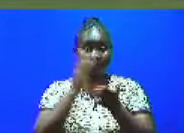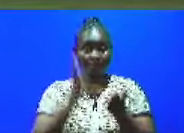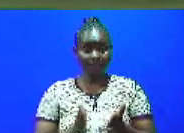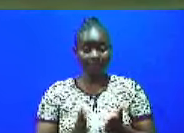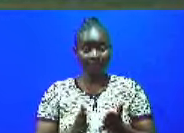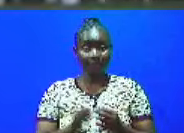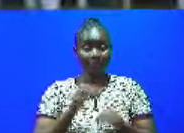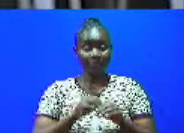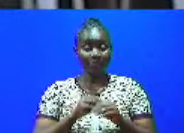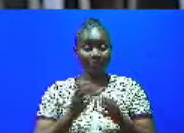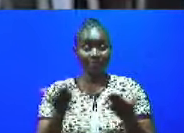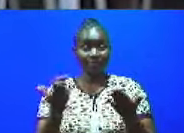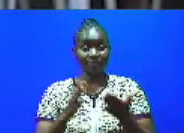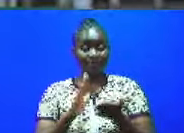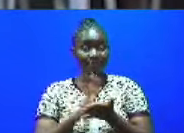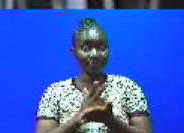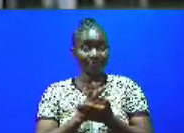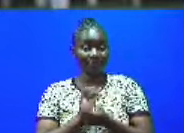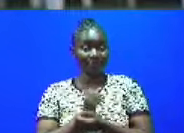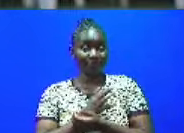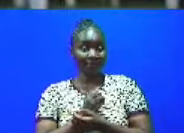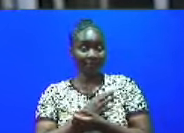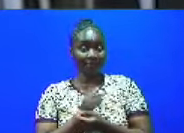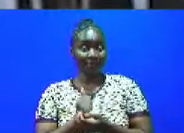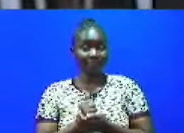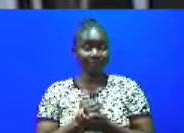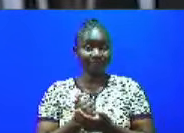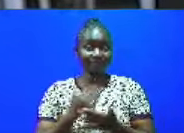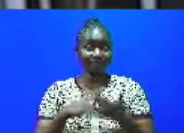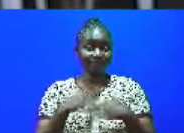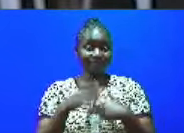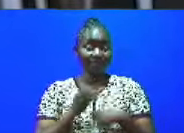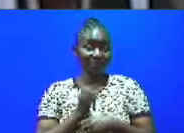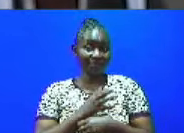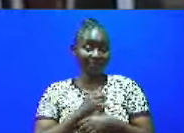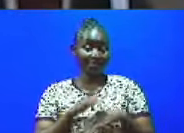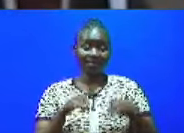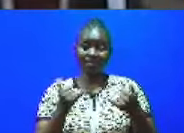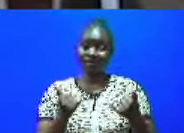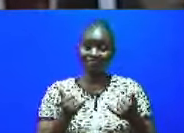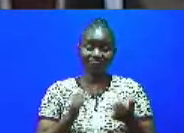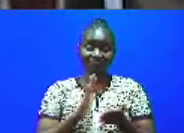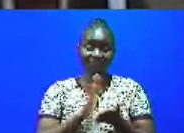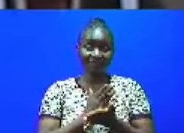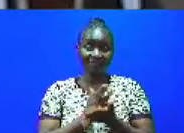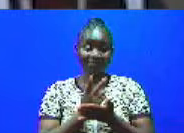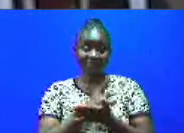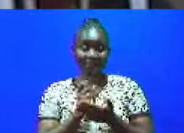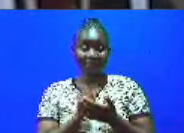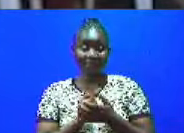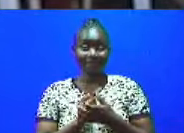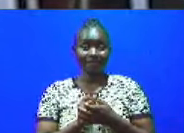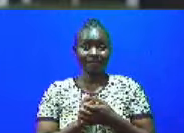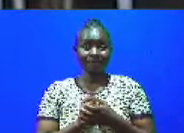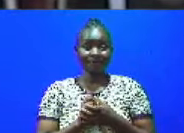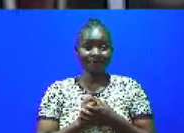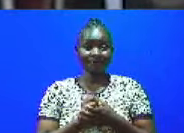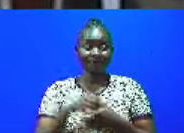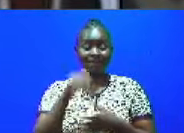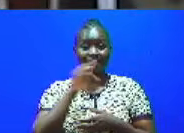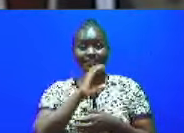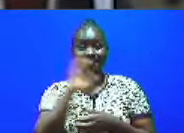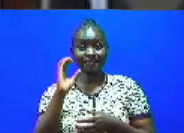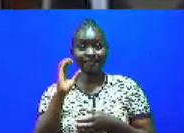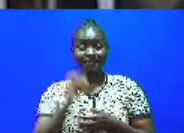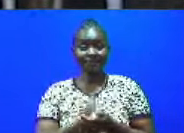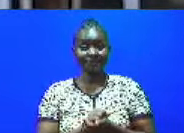they have, some of us don't fear. We are beyond fear now. Some of them, we are going to start talking about ICC and